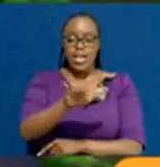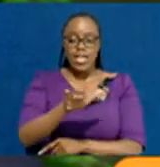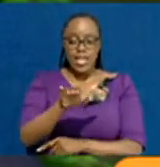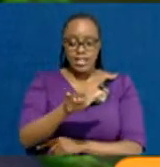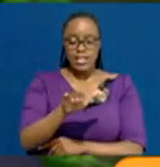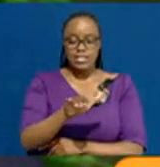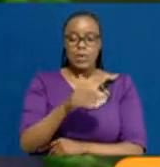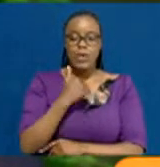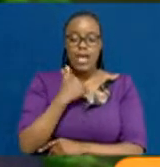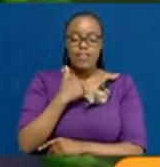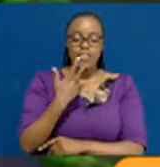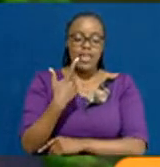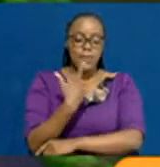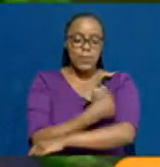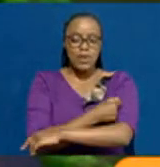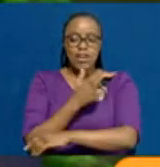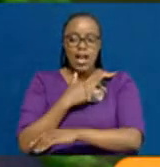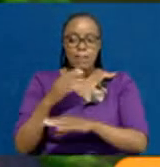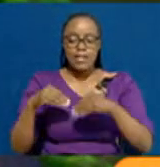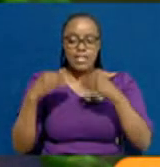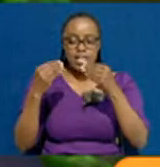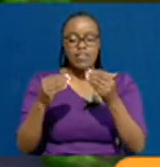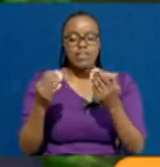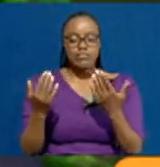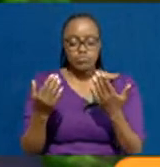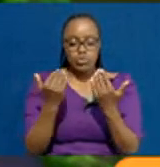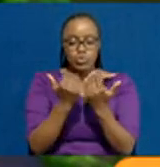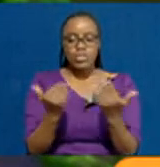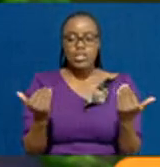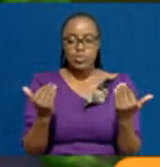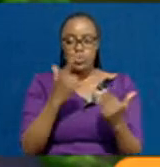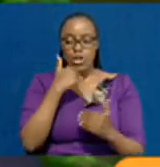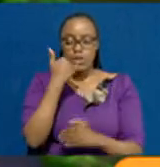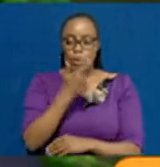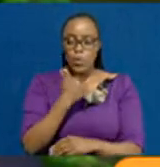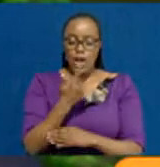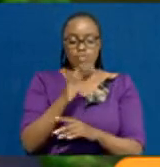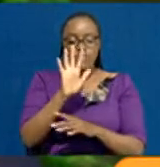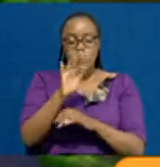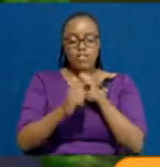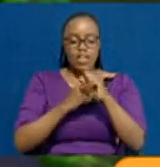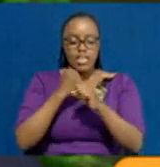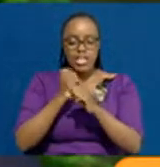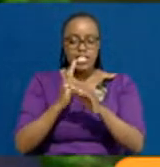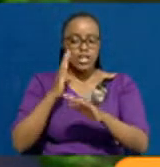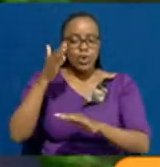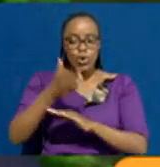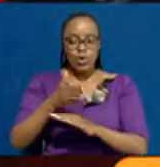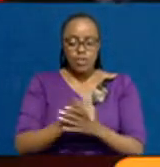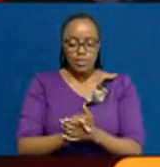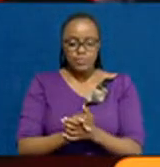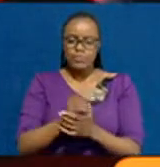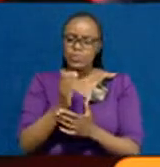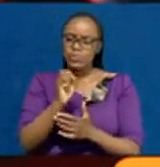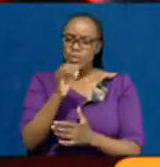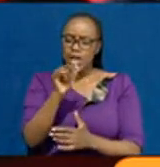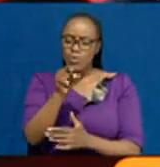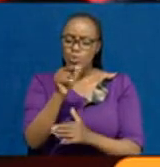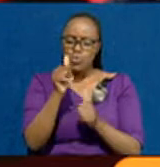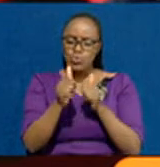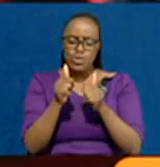yes, vaccines have been administered to even children from 5 years and over. Yeah. Dr. Maritim, what informed